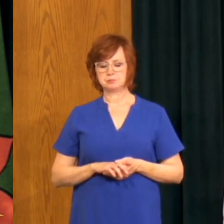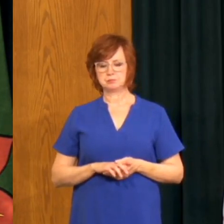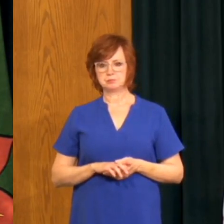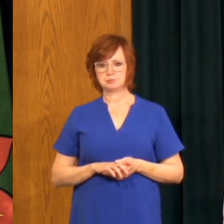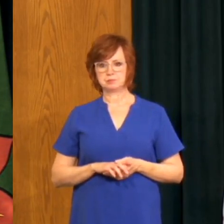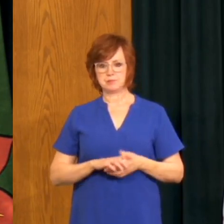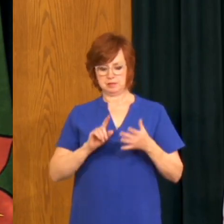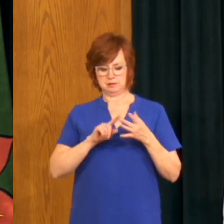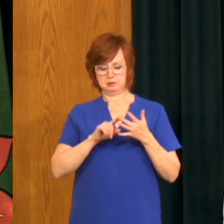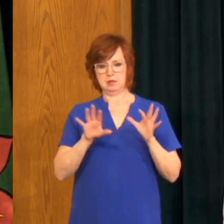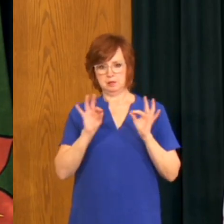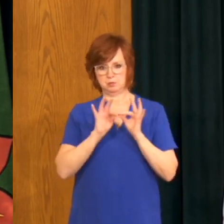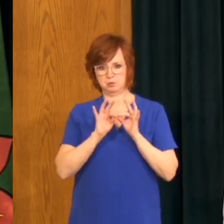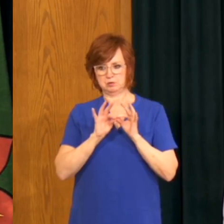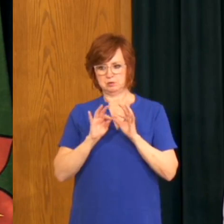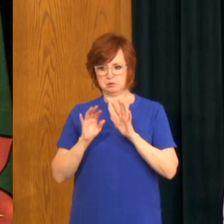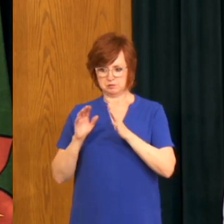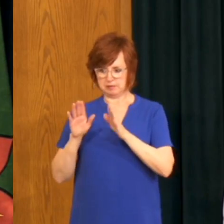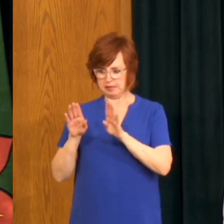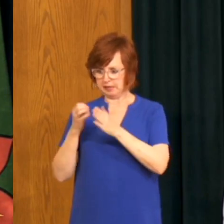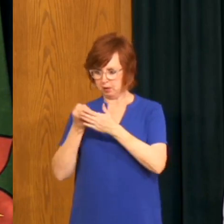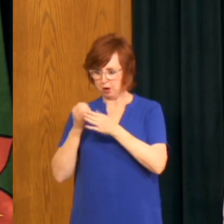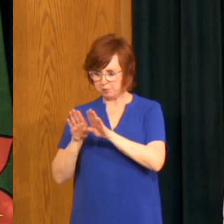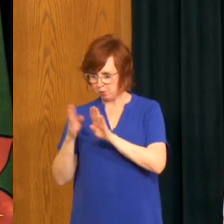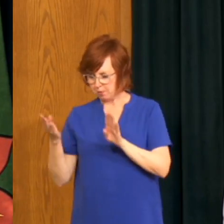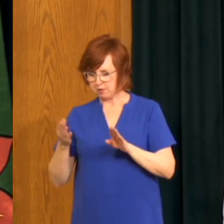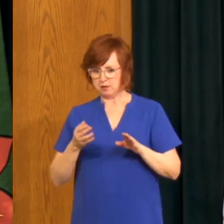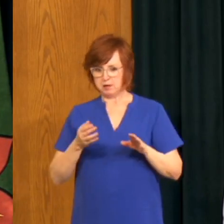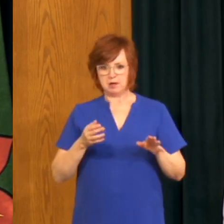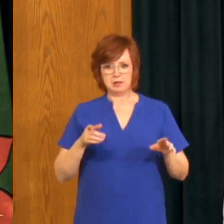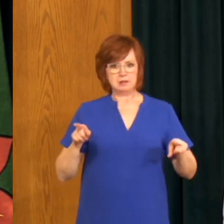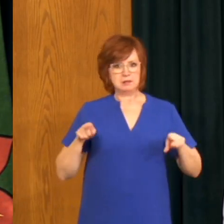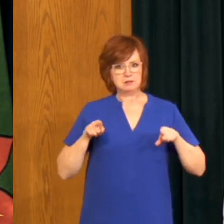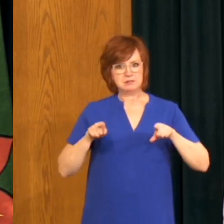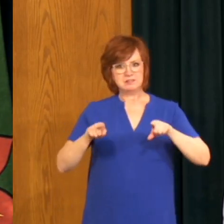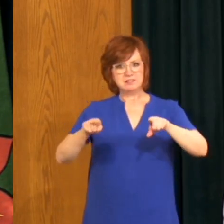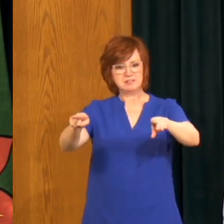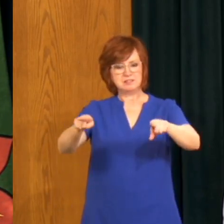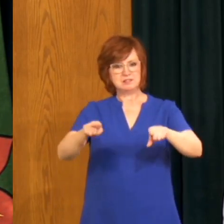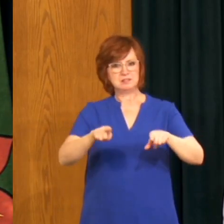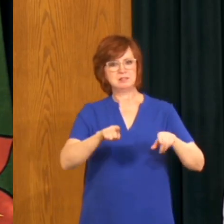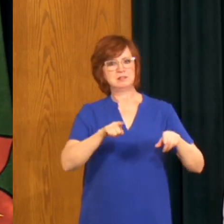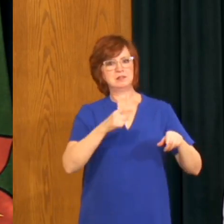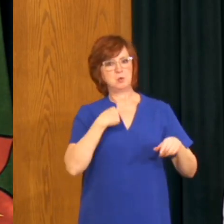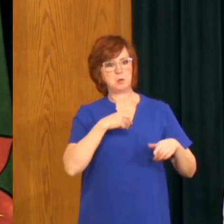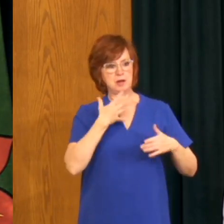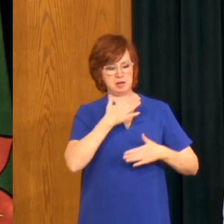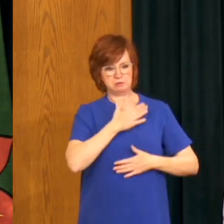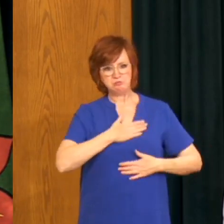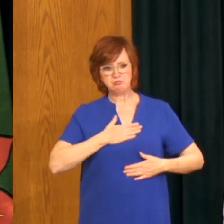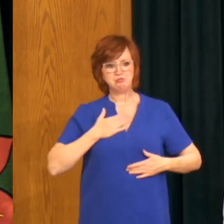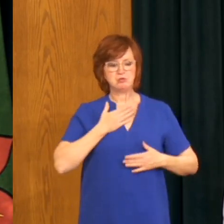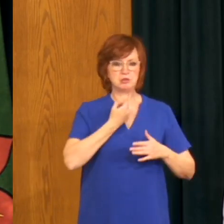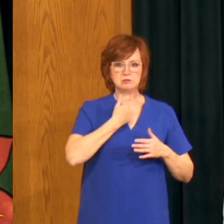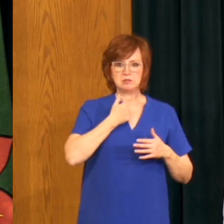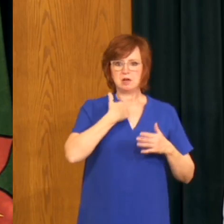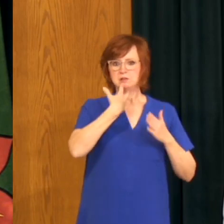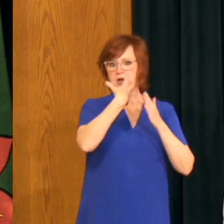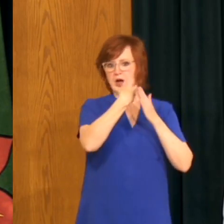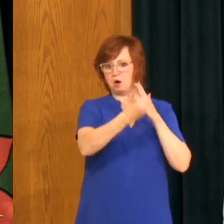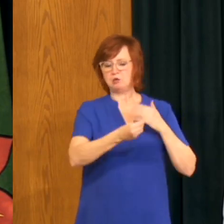out and about safely, but to ensure that that the businesses that are open